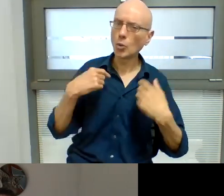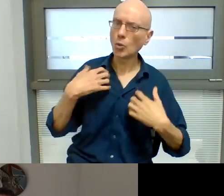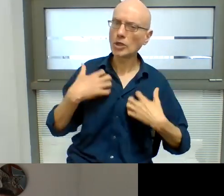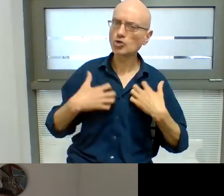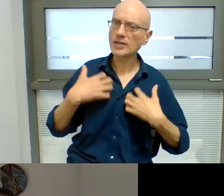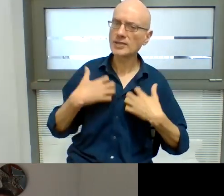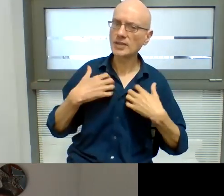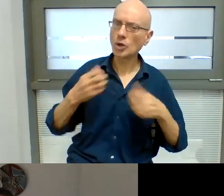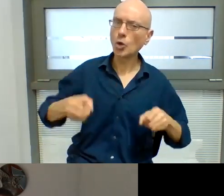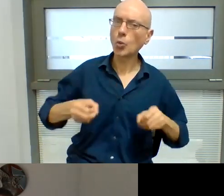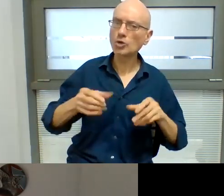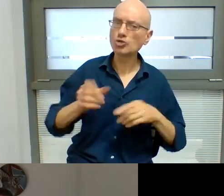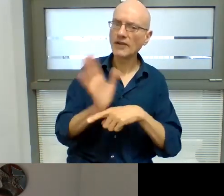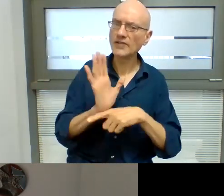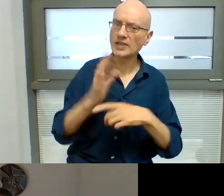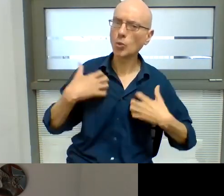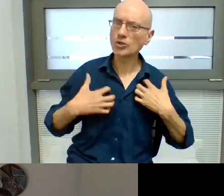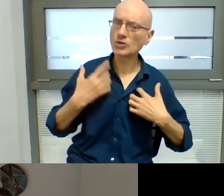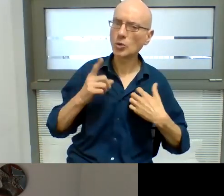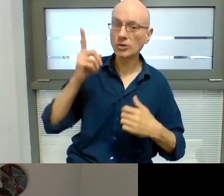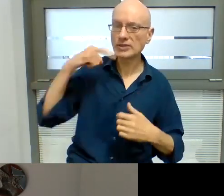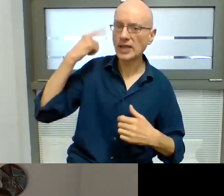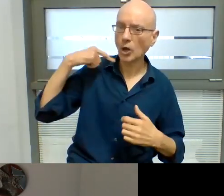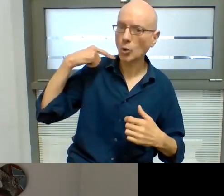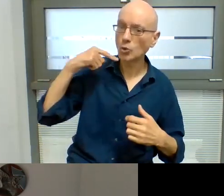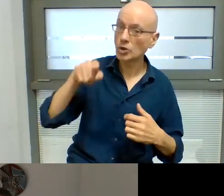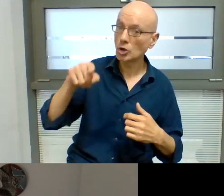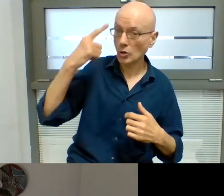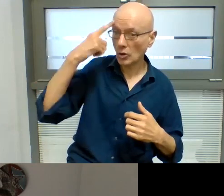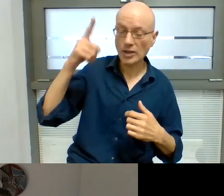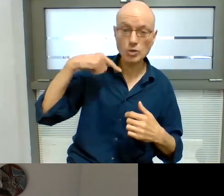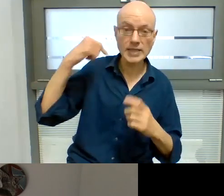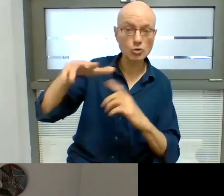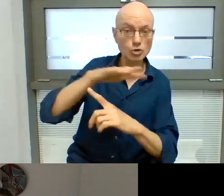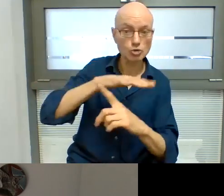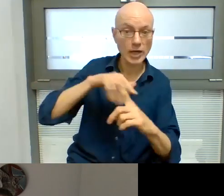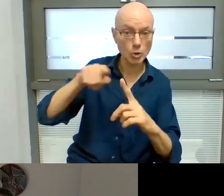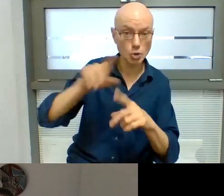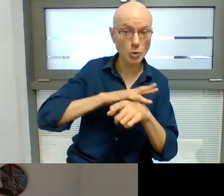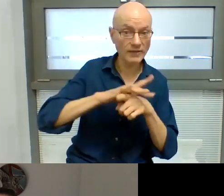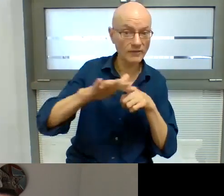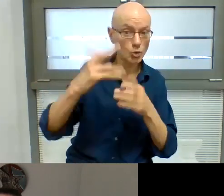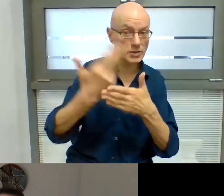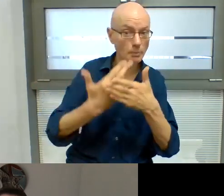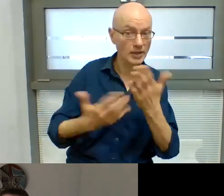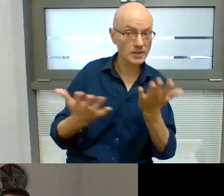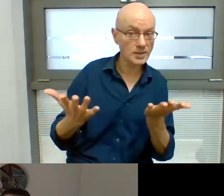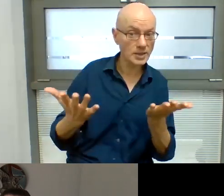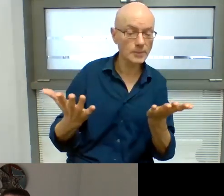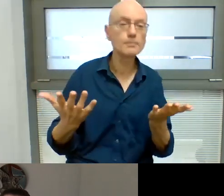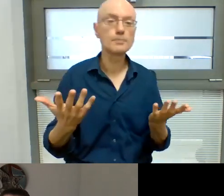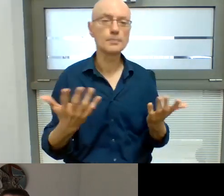in the wheelchair video. Do you think the sounds around you affect your paintings? Oh, well, you